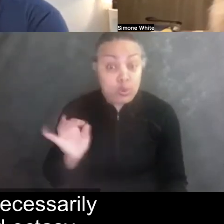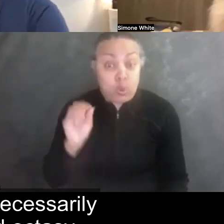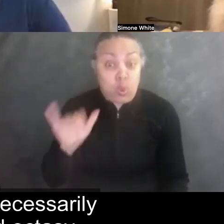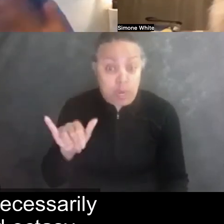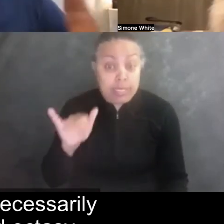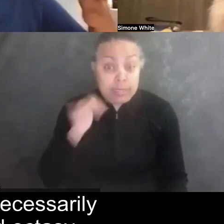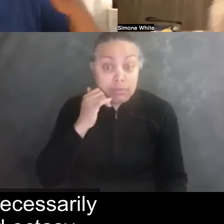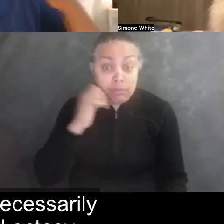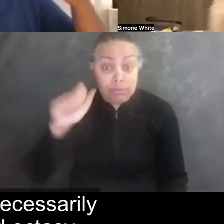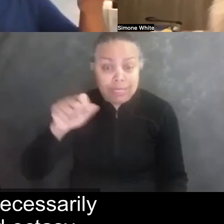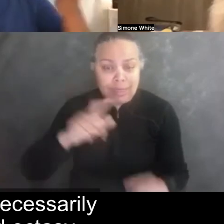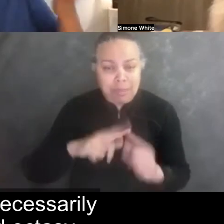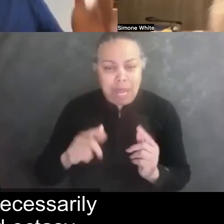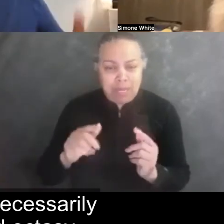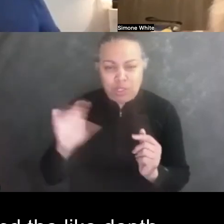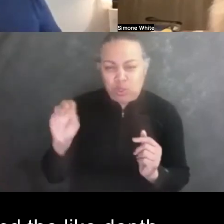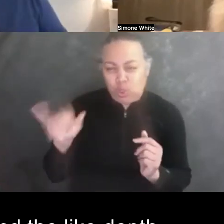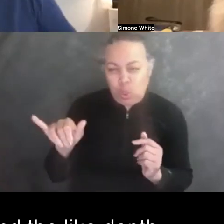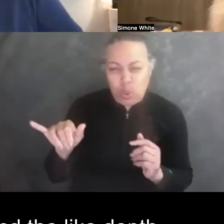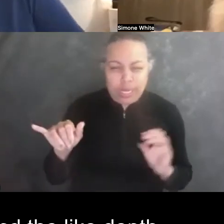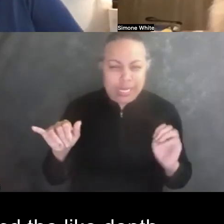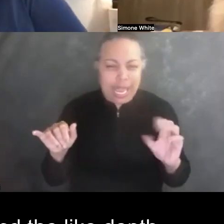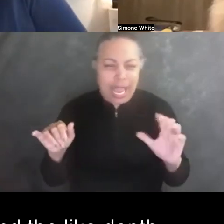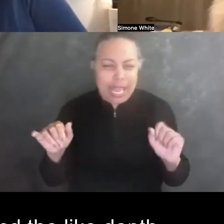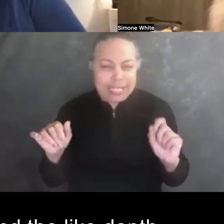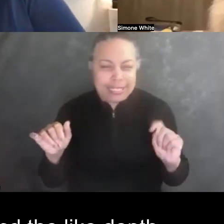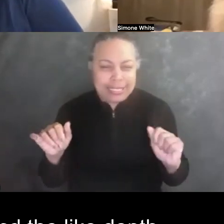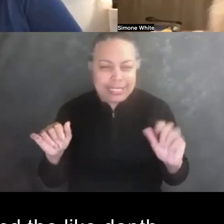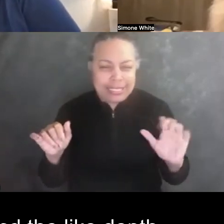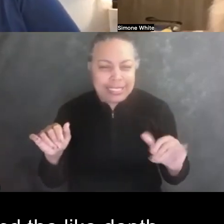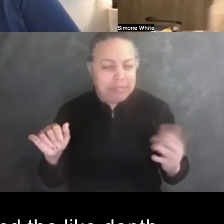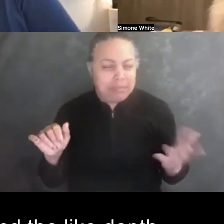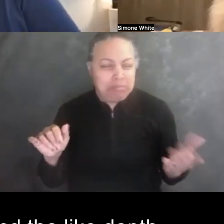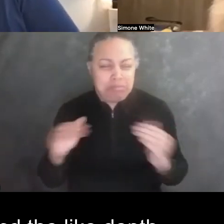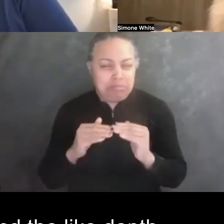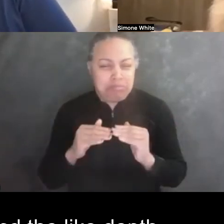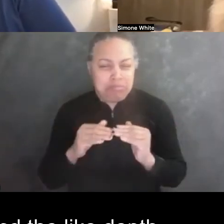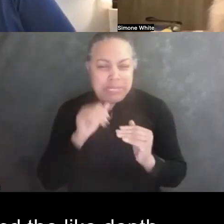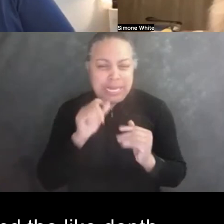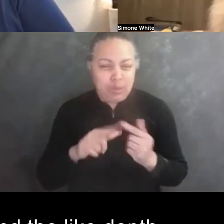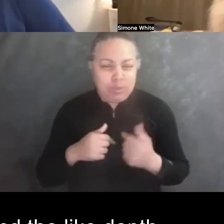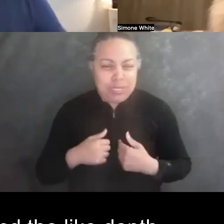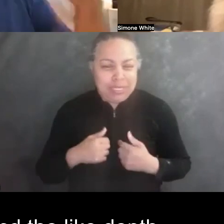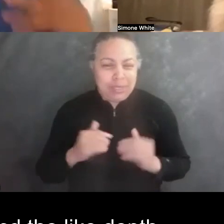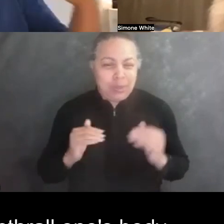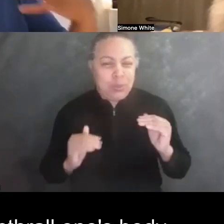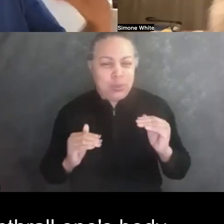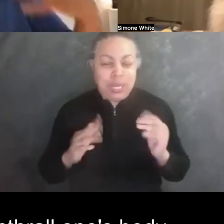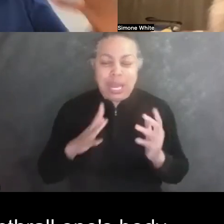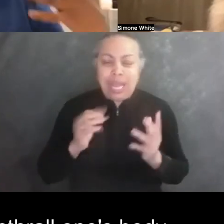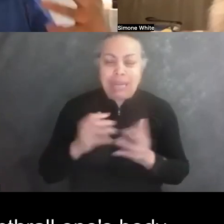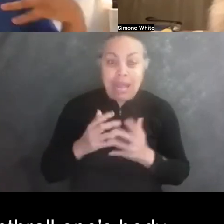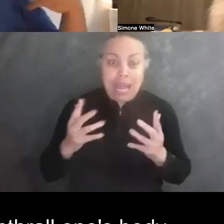also don't necessarily equate joy and ecstasy in the same capacity. And the like depth by